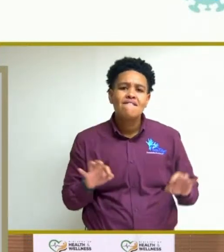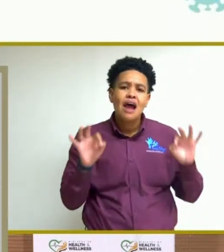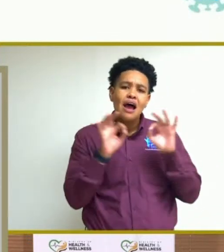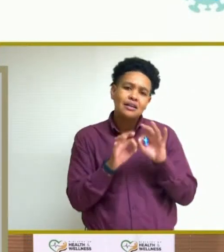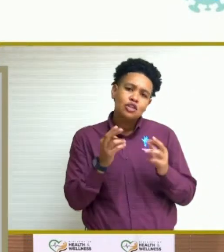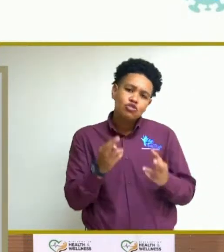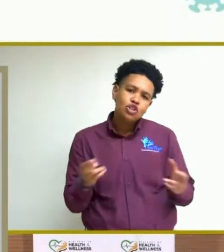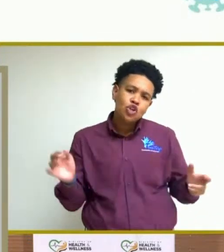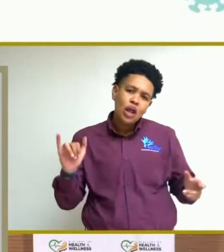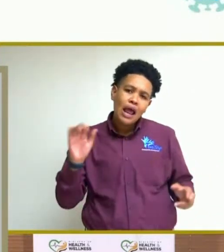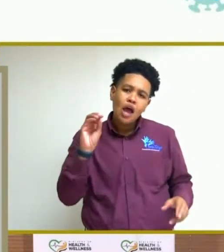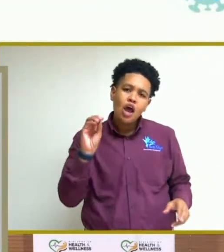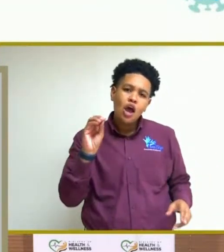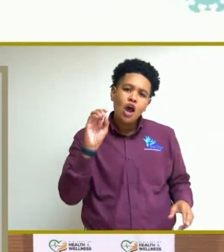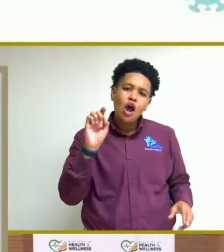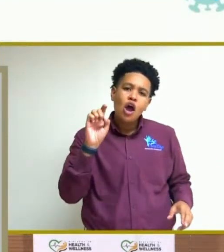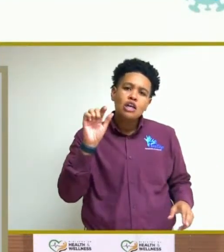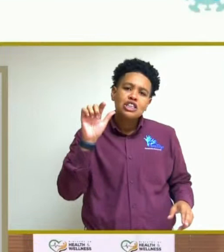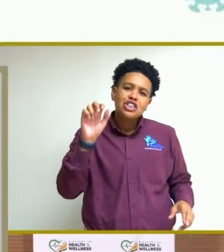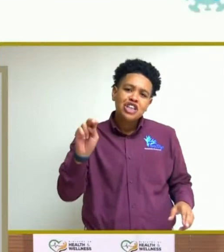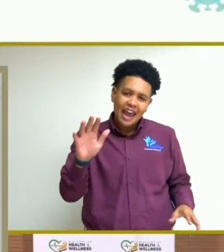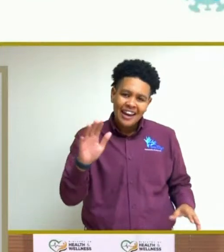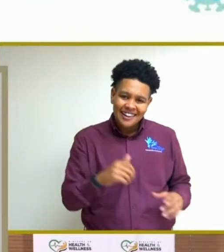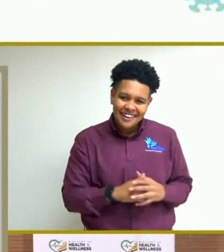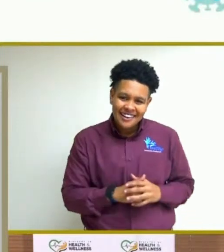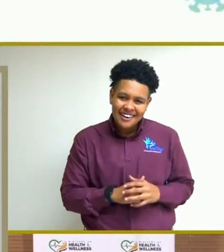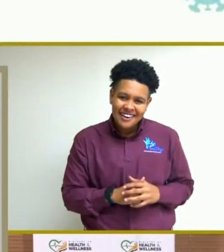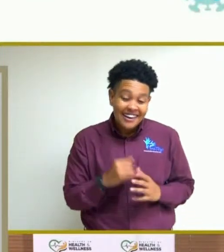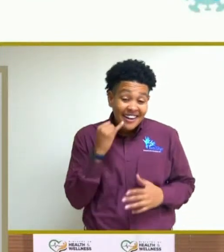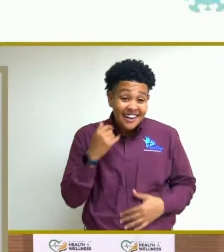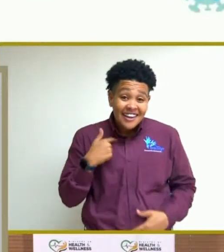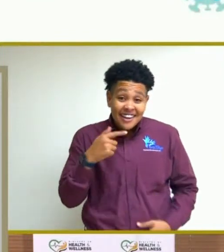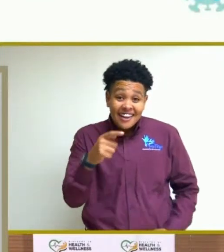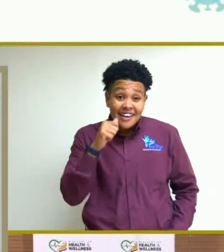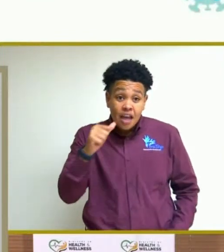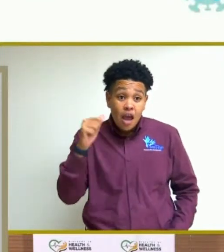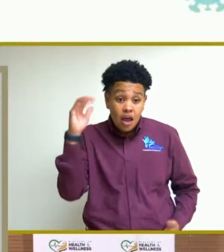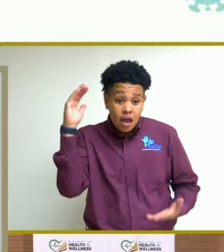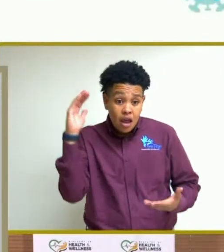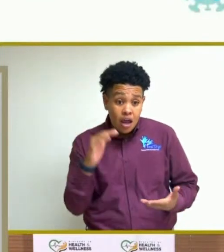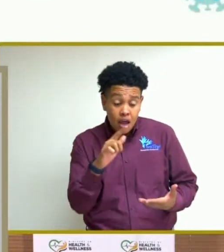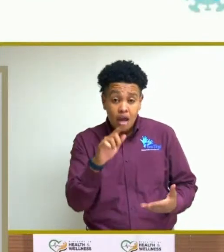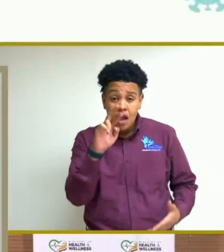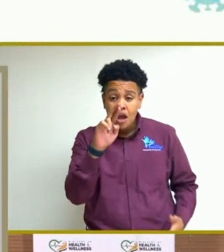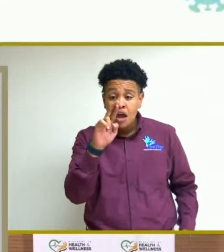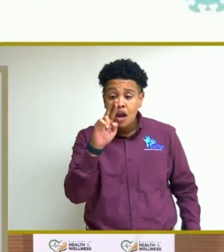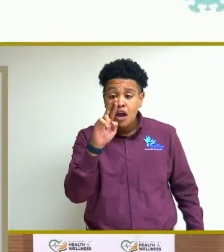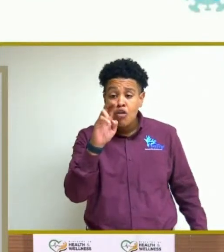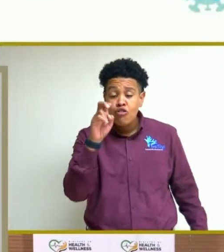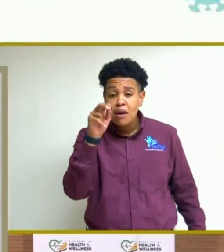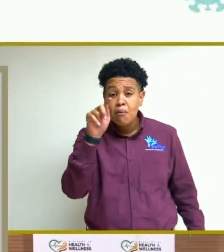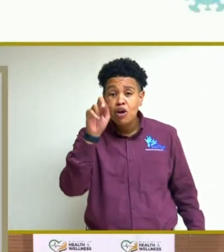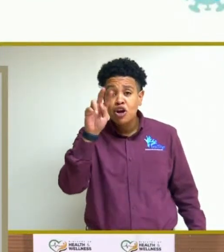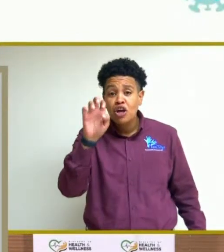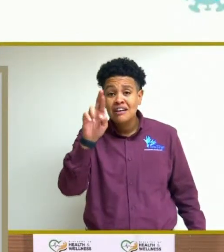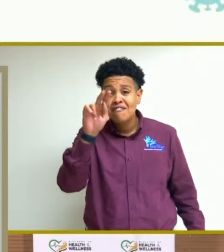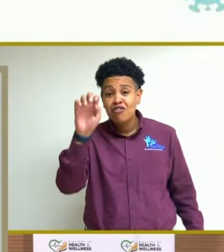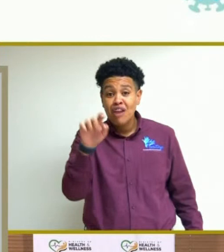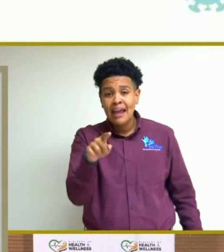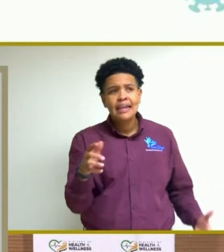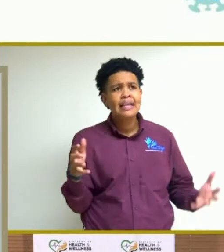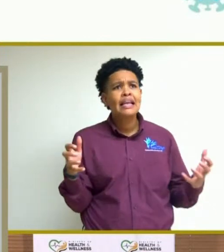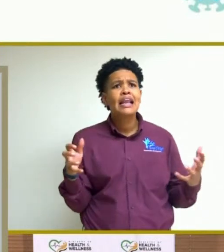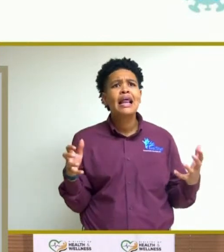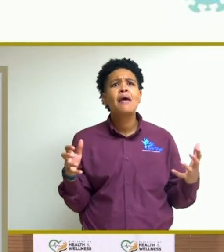resources such as oxygen. So if we do not bring down this reproductive rate, the demand, we